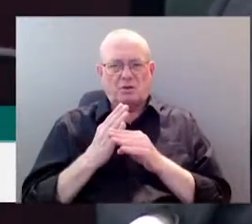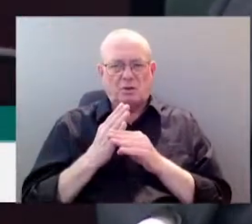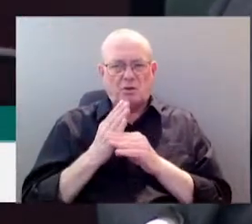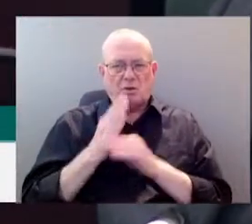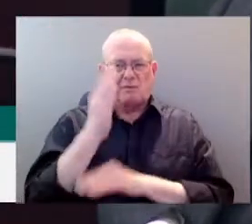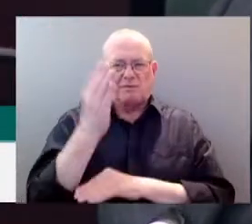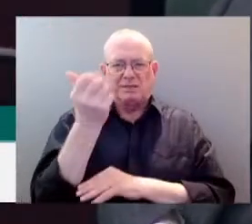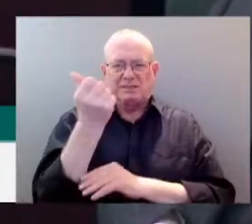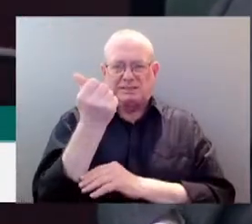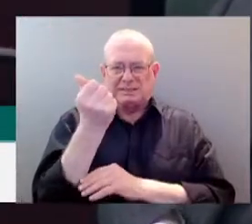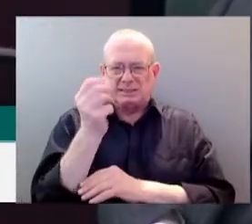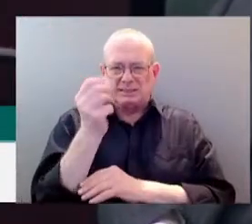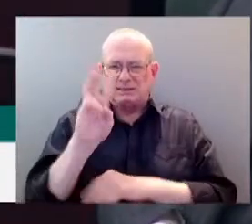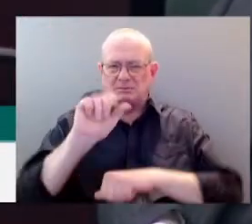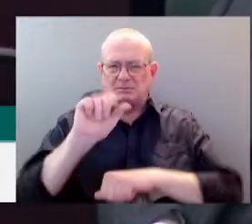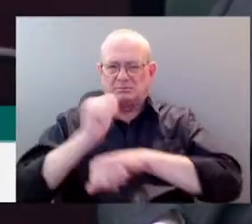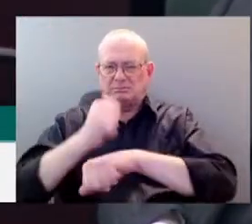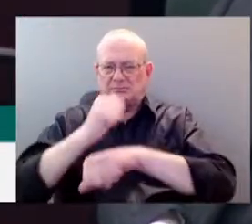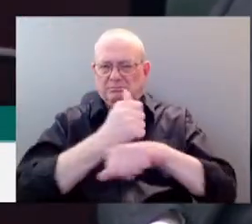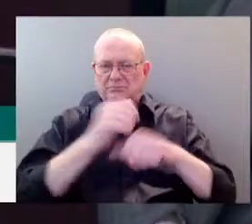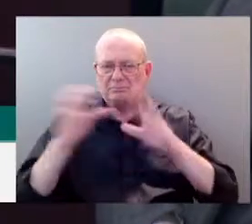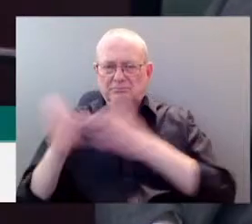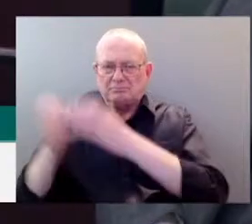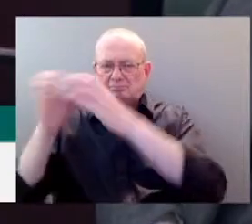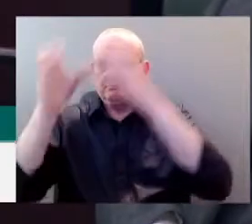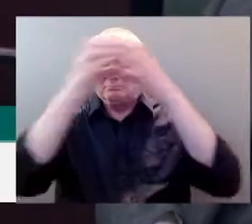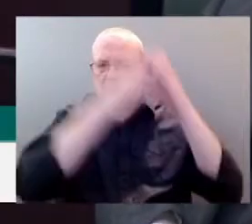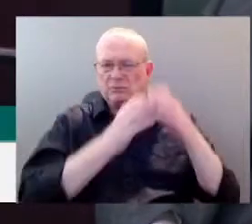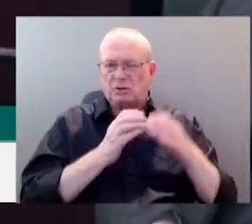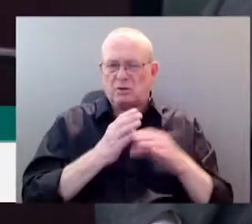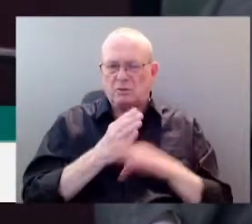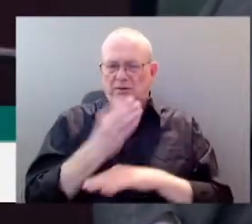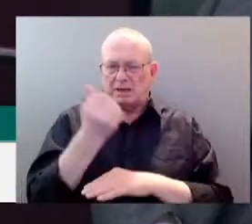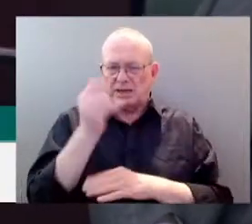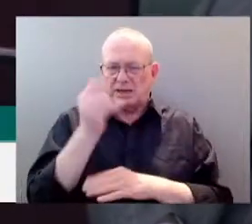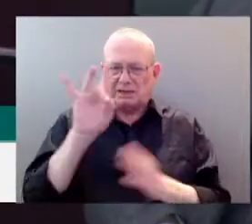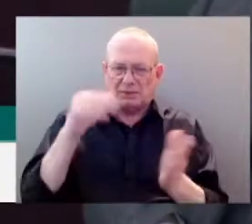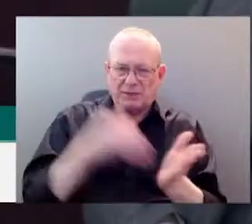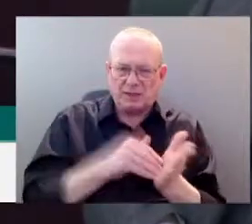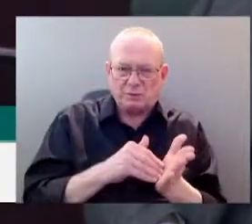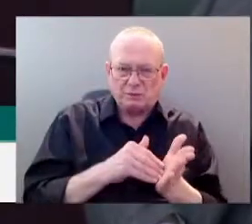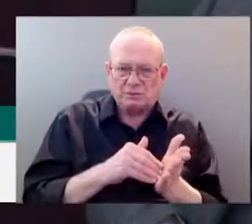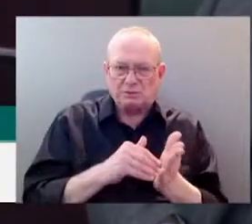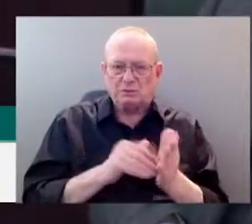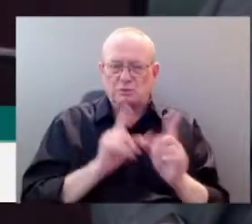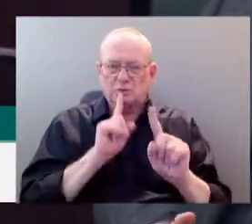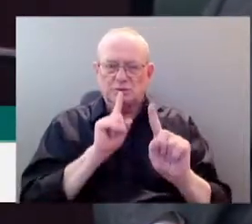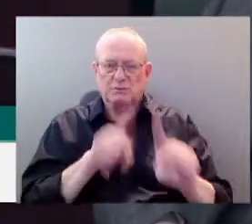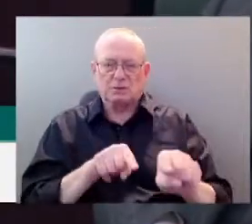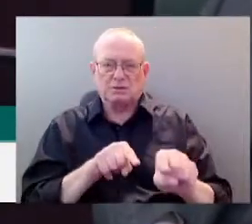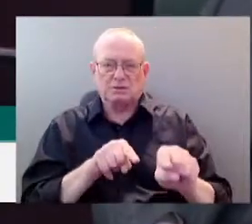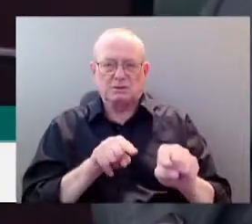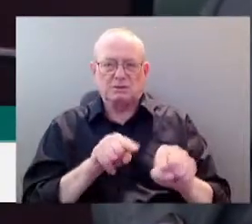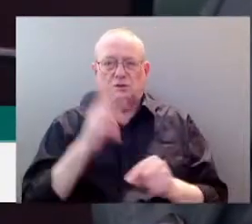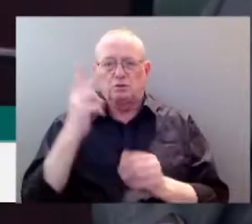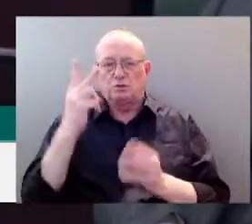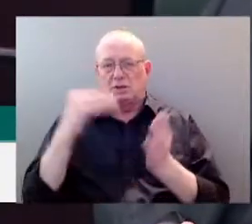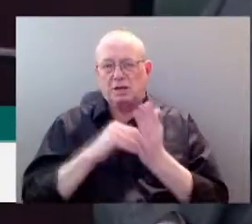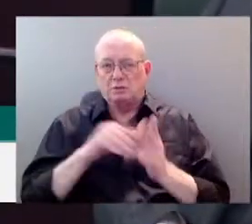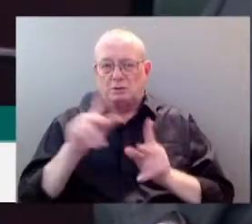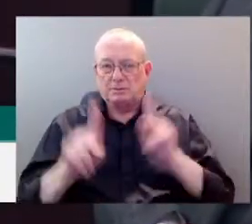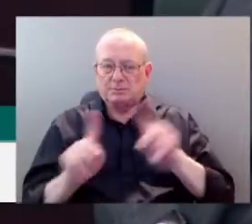over 18,000 people uh 2,000 in person 18,000 uh that have provided uh information online Mr